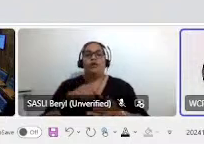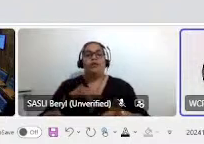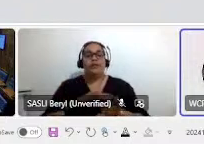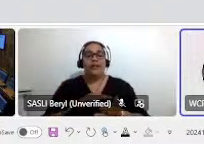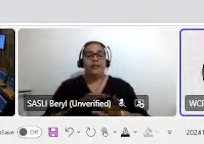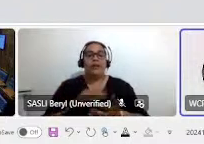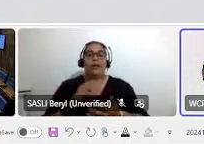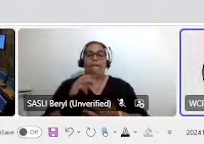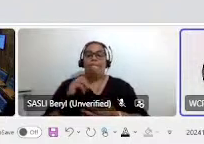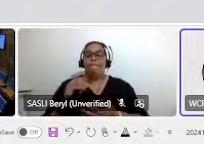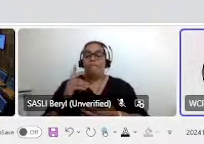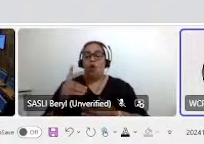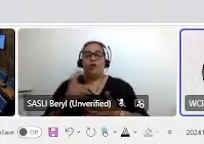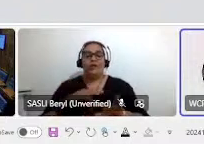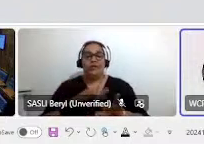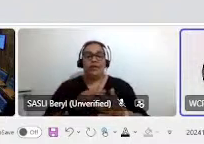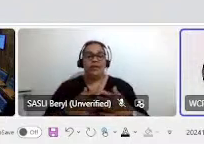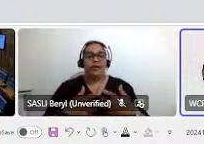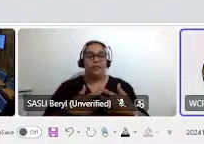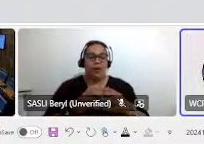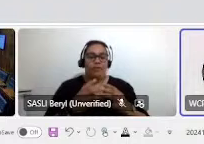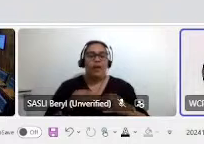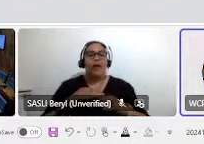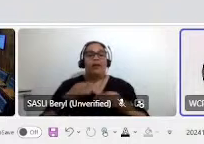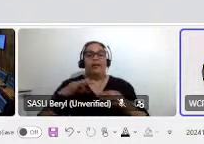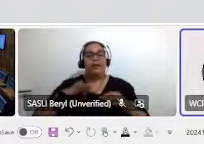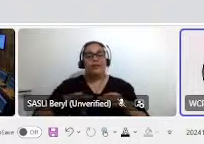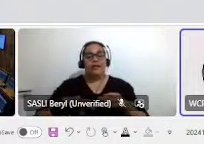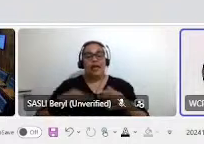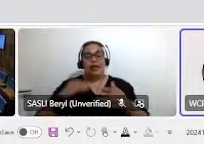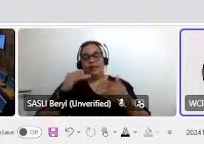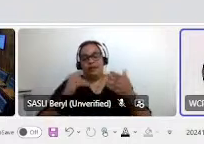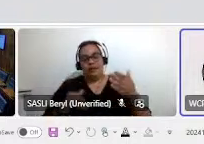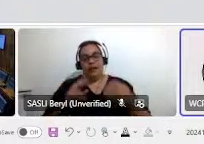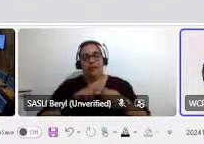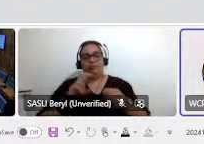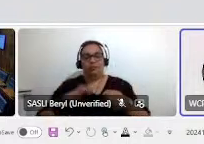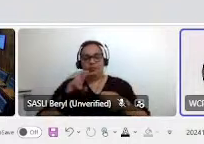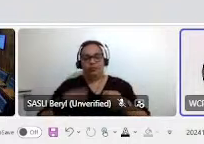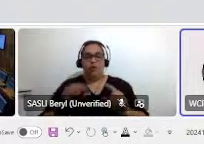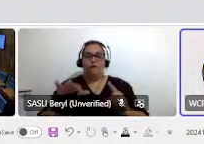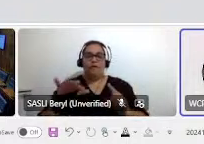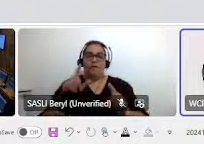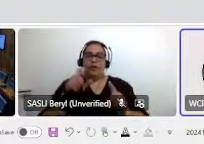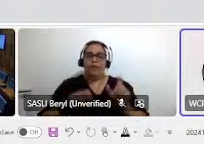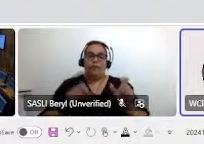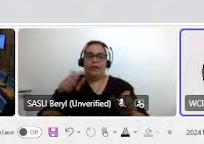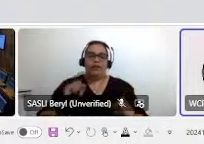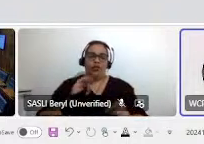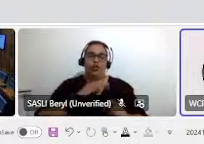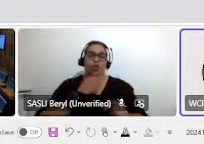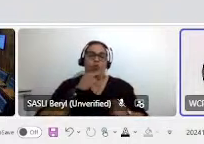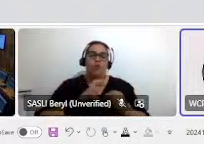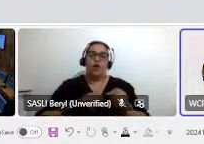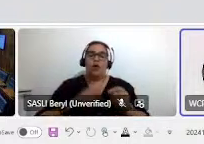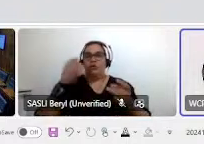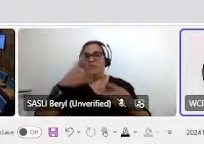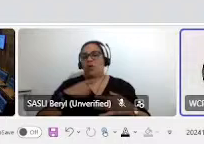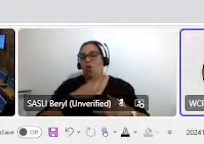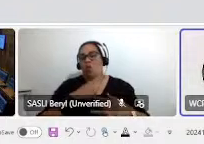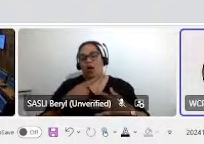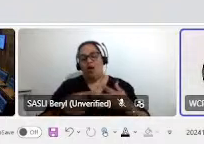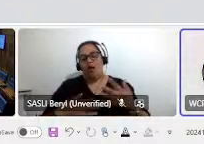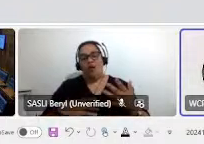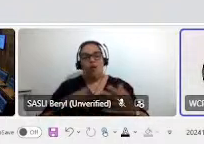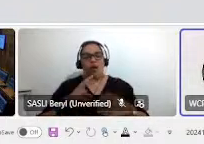based. A breakdown of the employee salary levels and the designations of the 15 personnel who resigned without stating reasons for